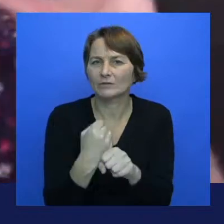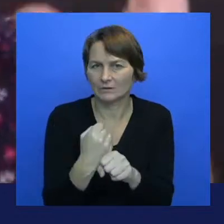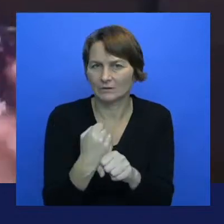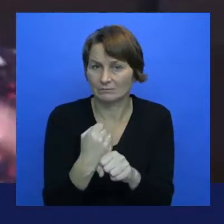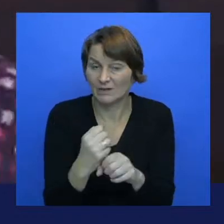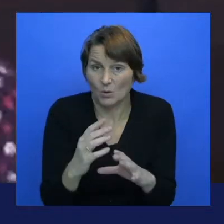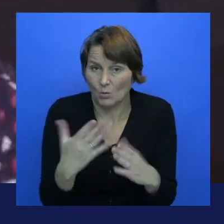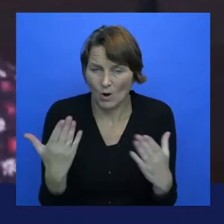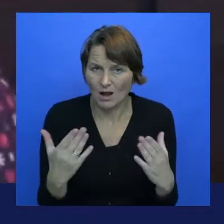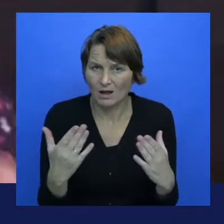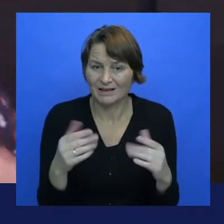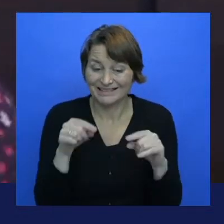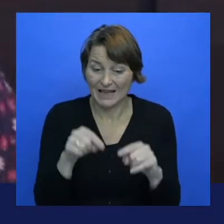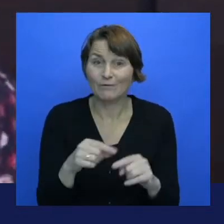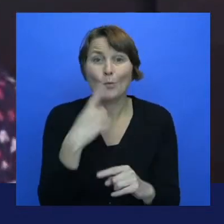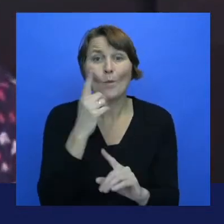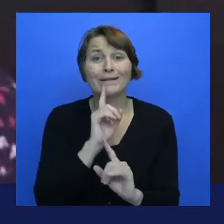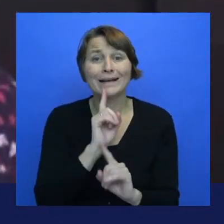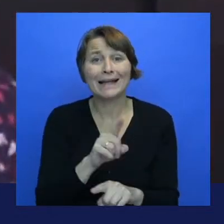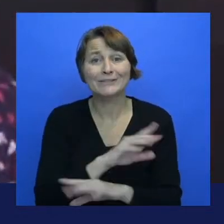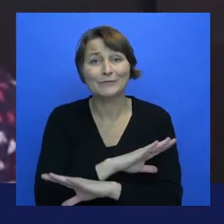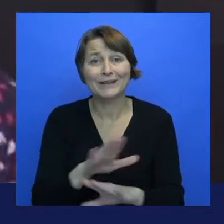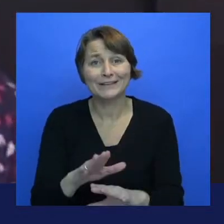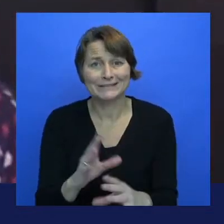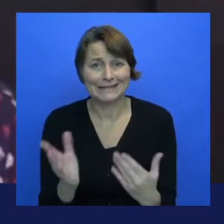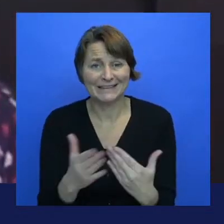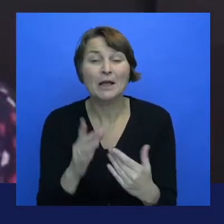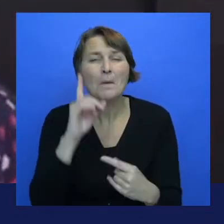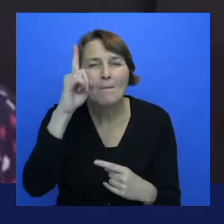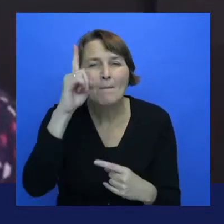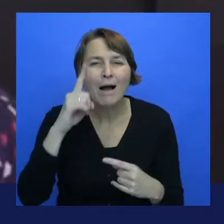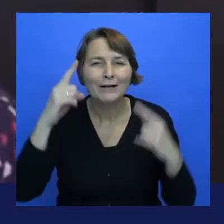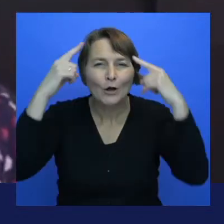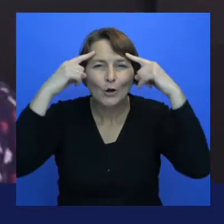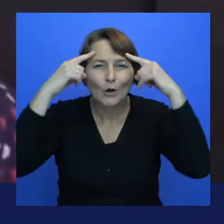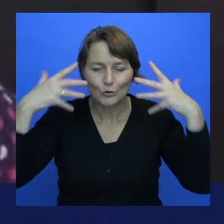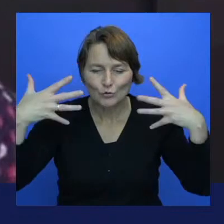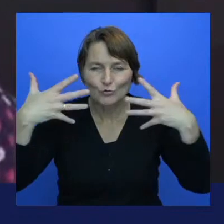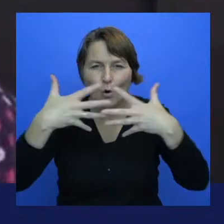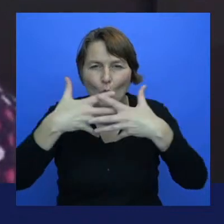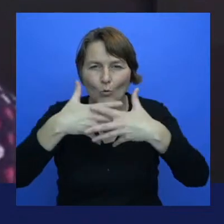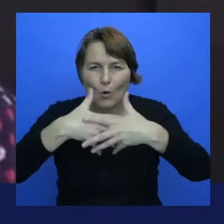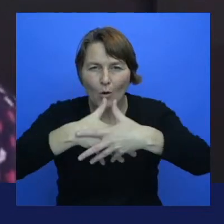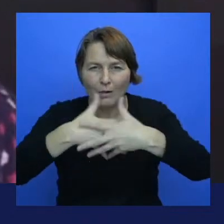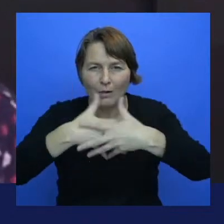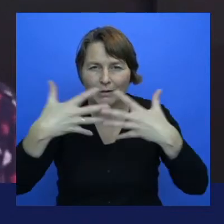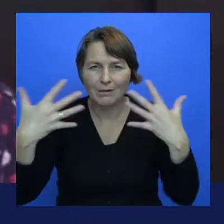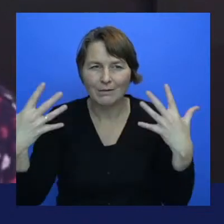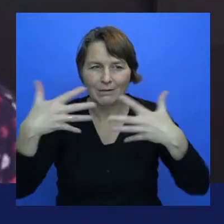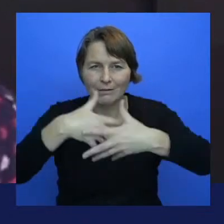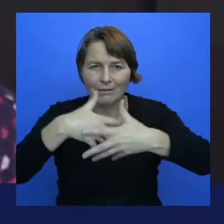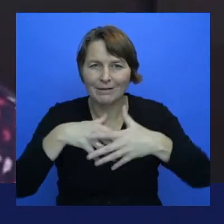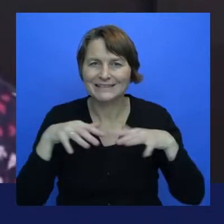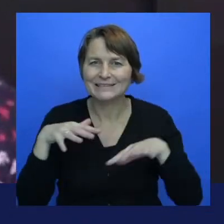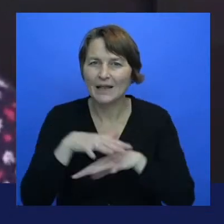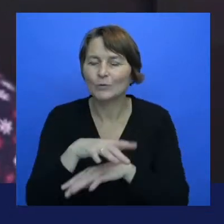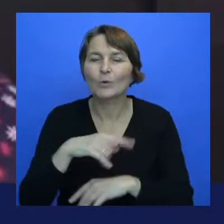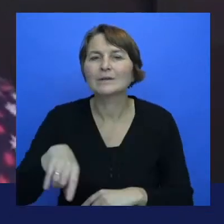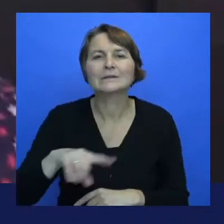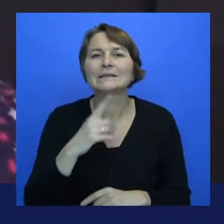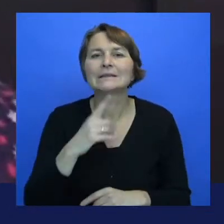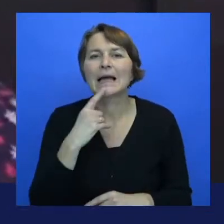a single answer. The thing about neural networks is that they are non-convex, complex shapes in